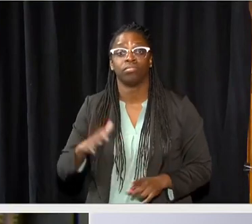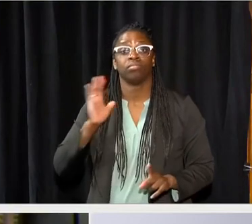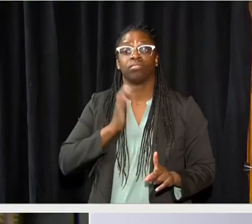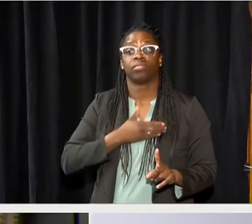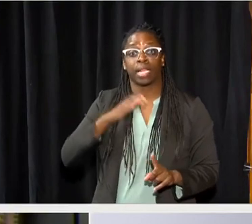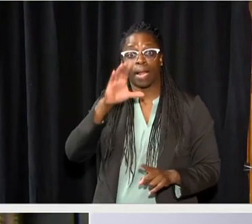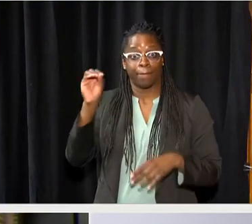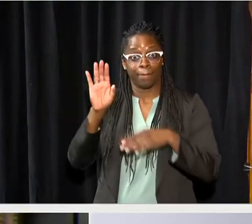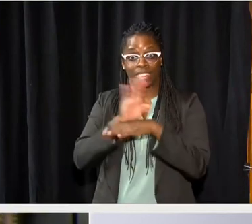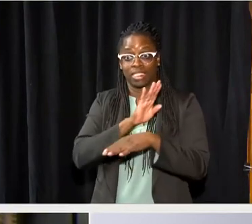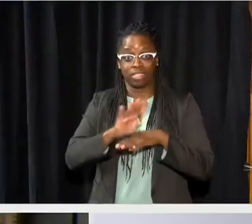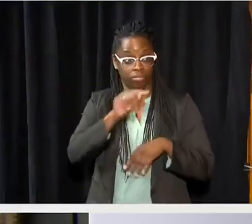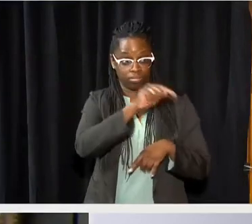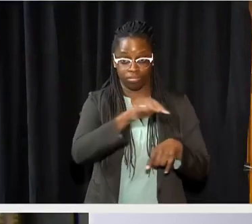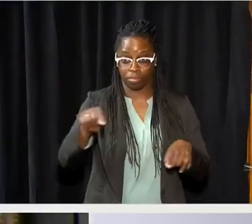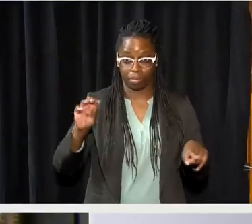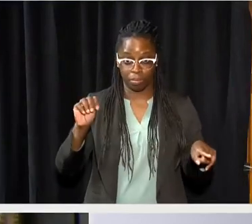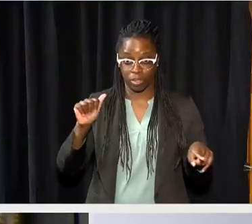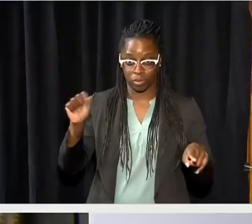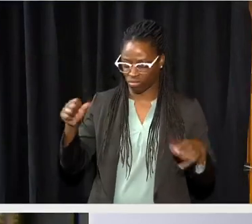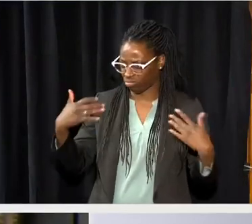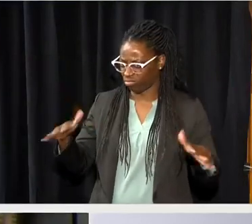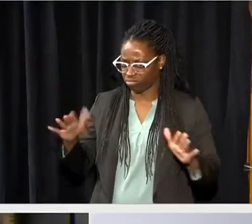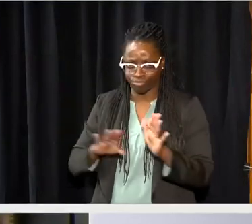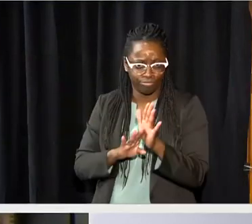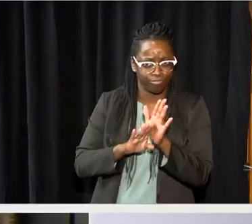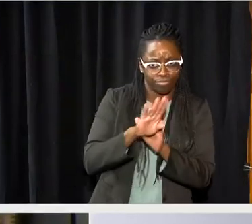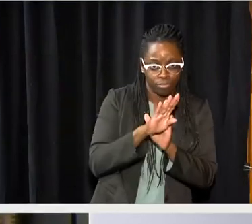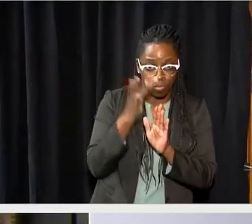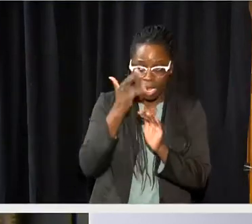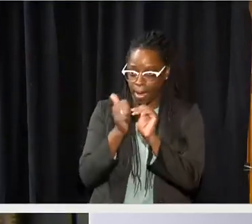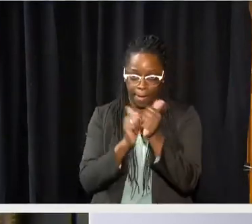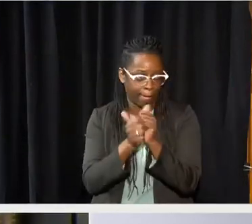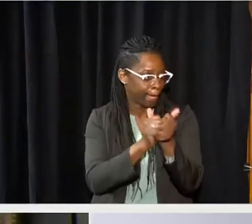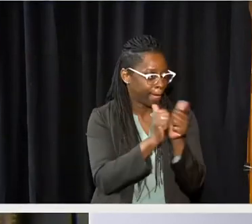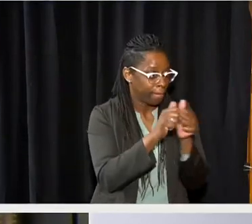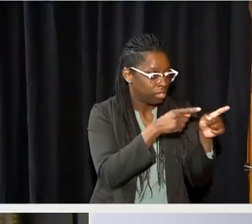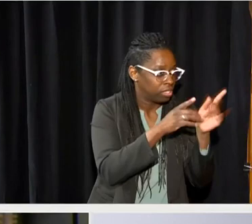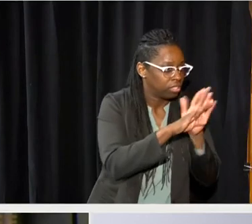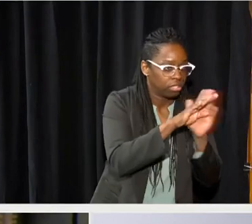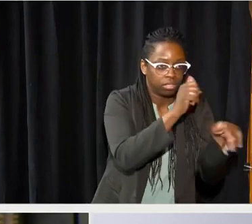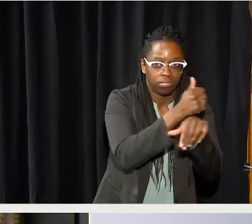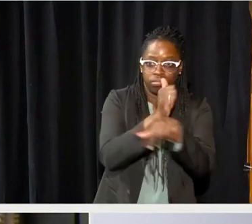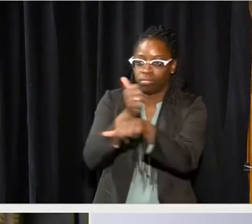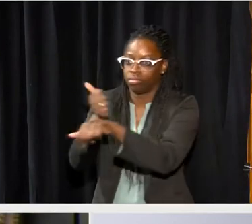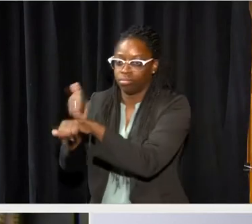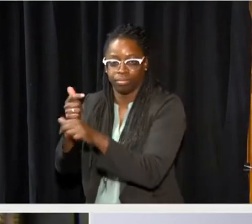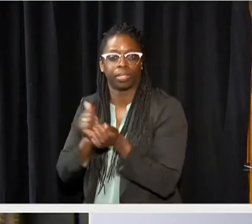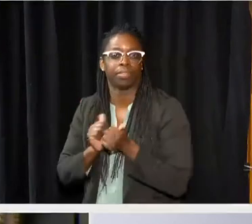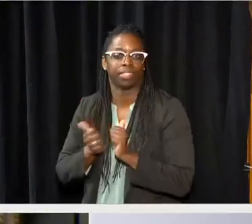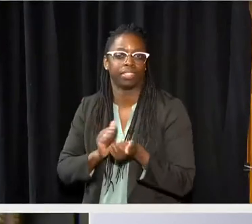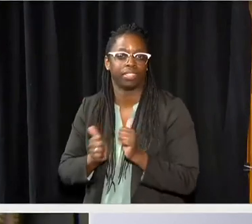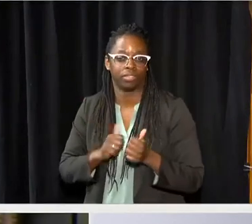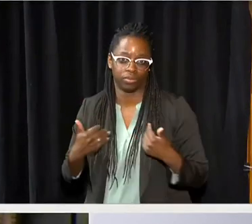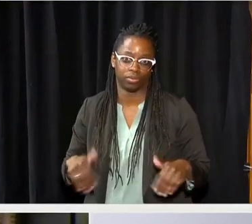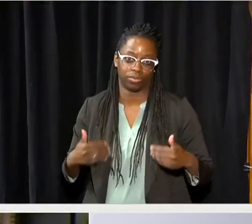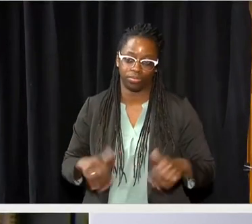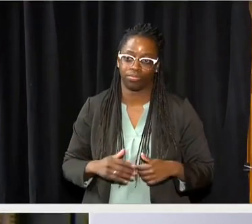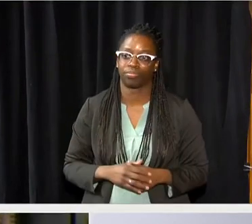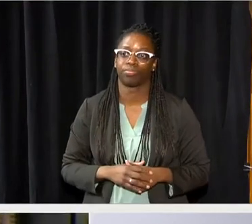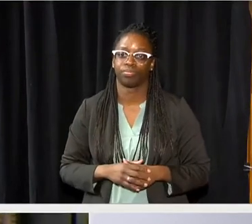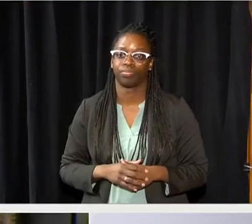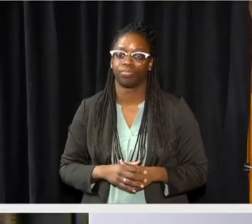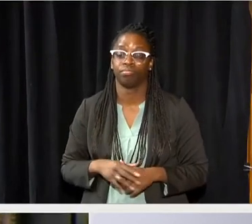the competition is only getting tougher. It's also true that as a state, we had several